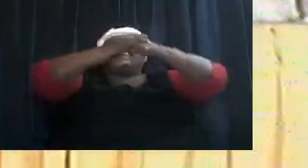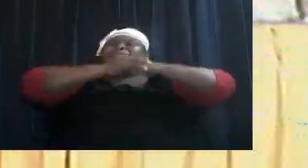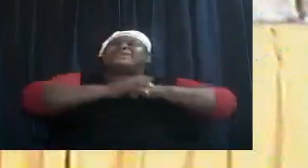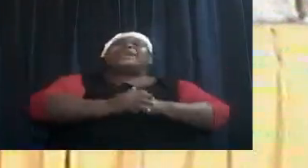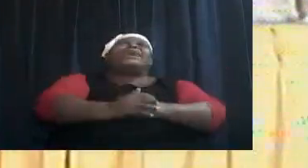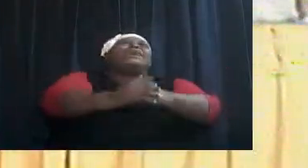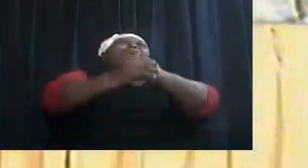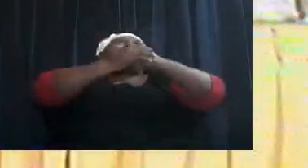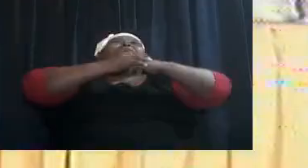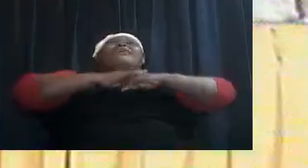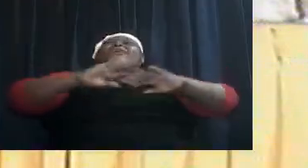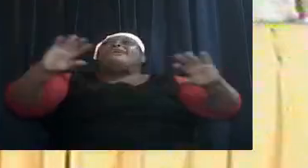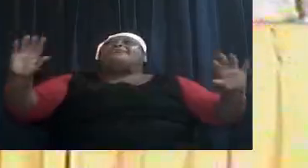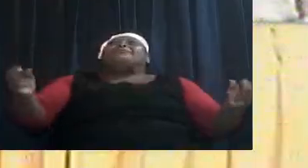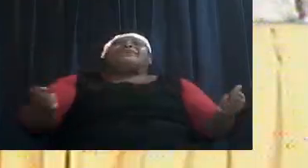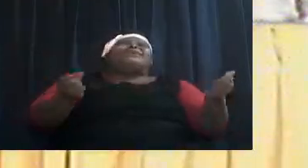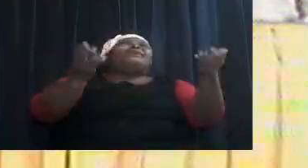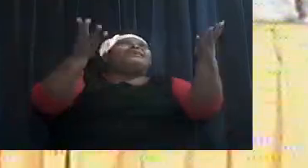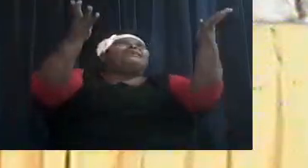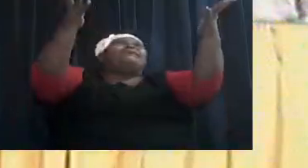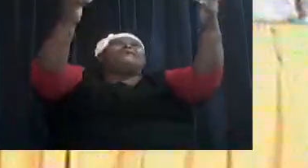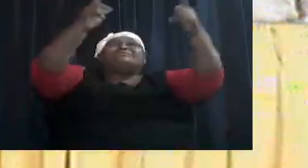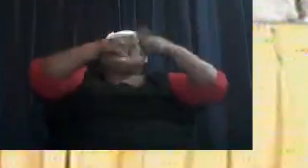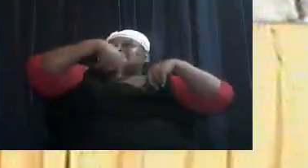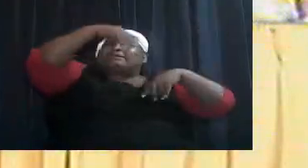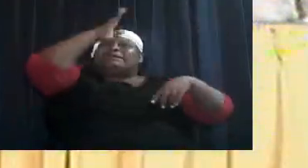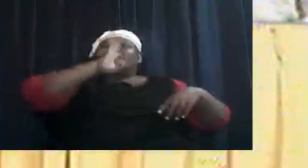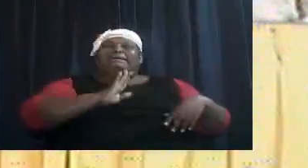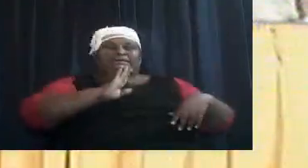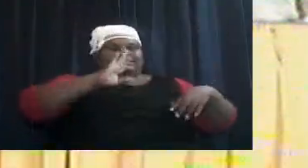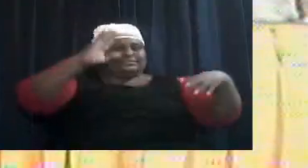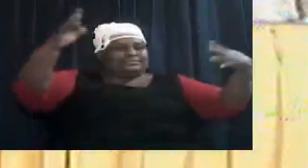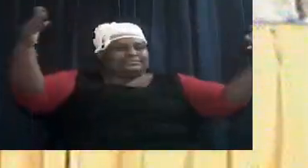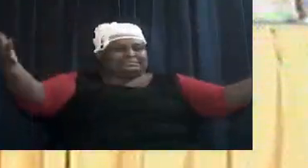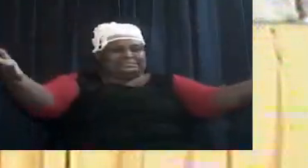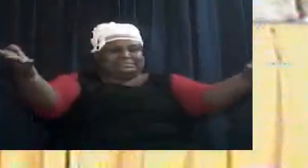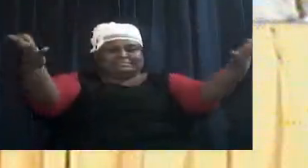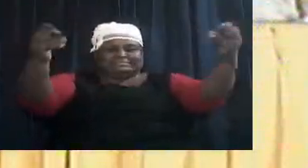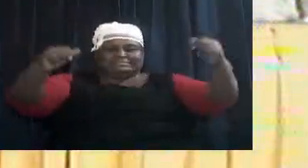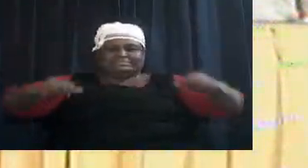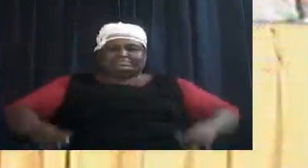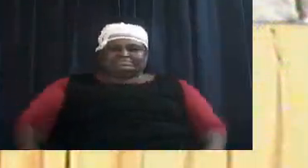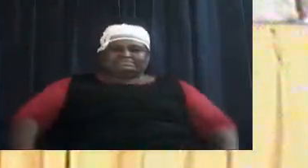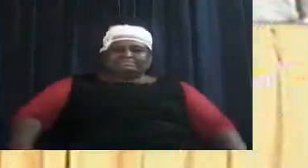devotion and aspiration towards God.